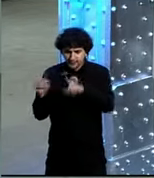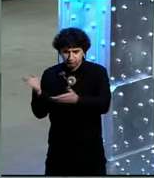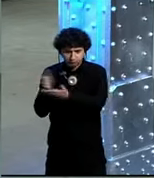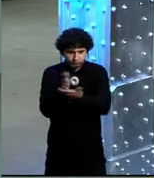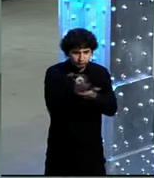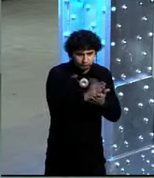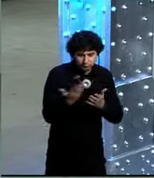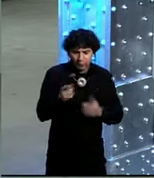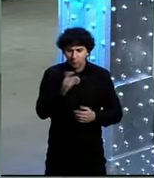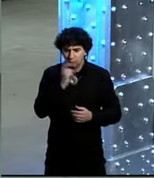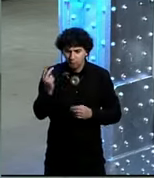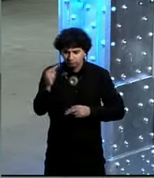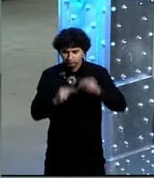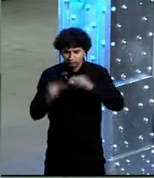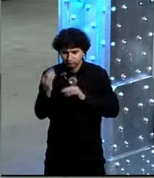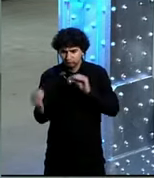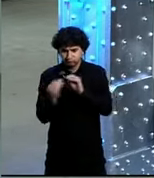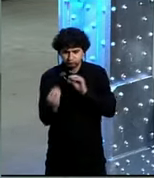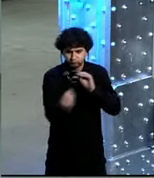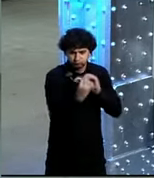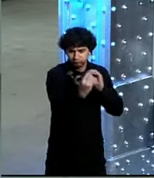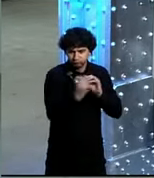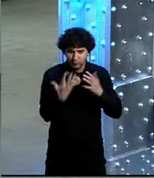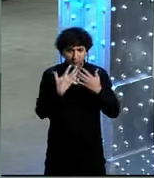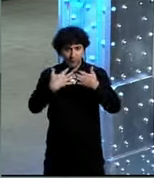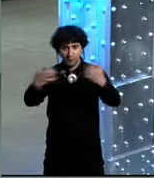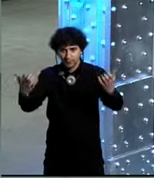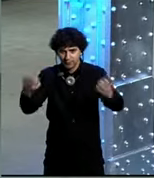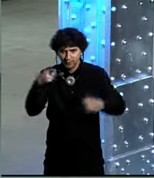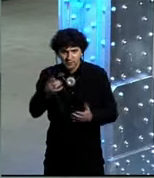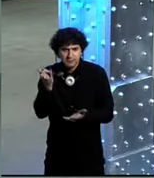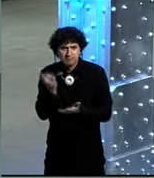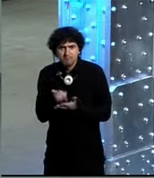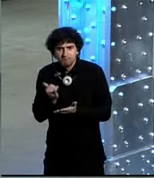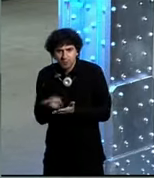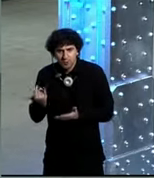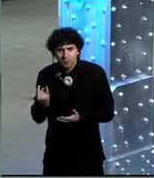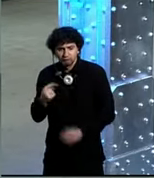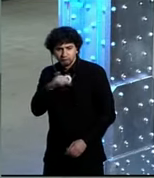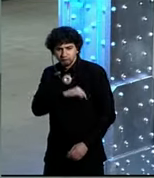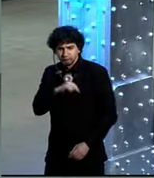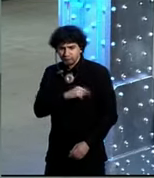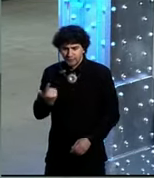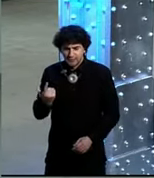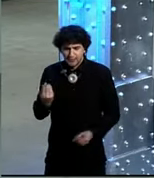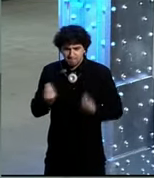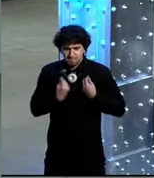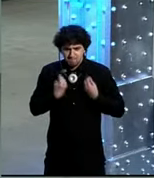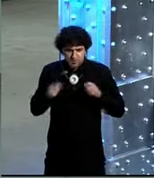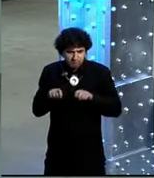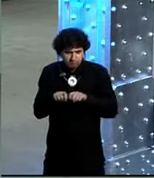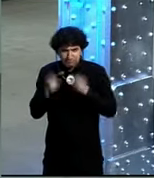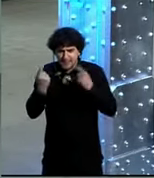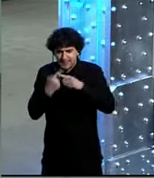how the audience will experience something earth-shattering and fulfilling that encourages them to participate,